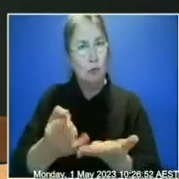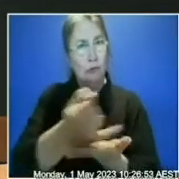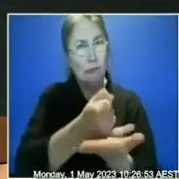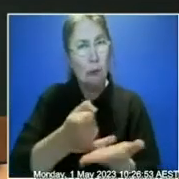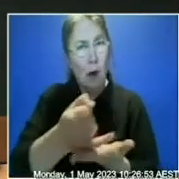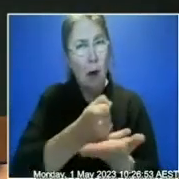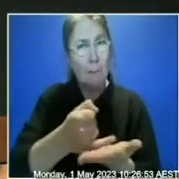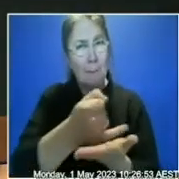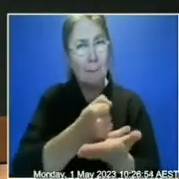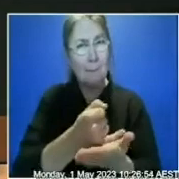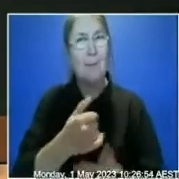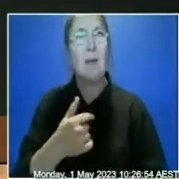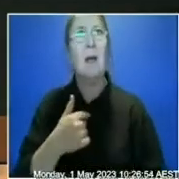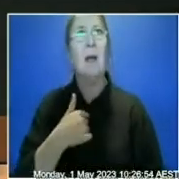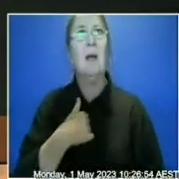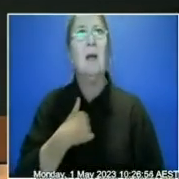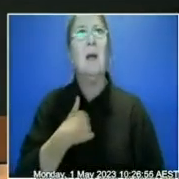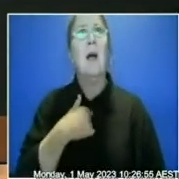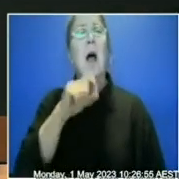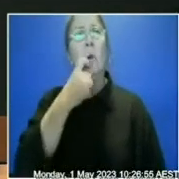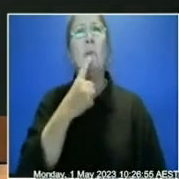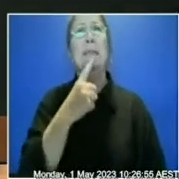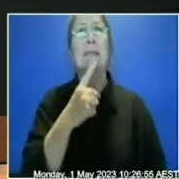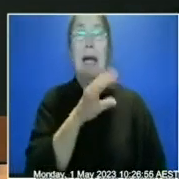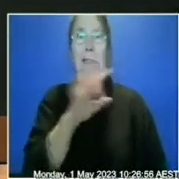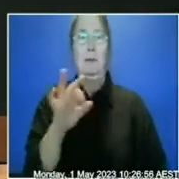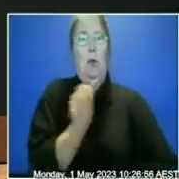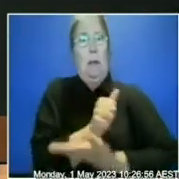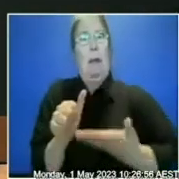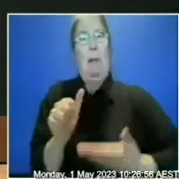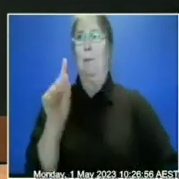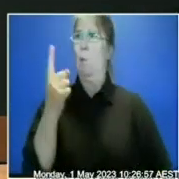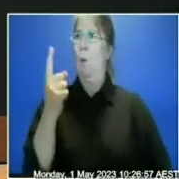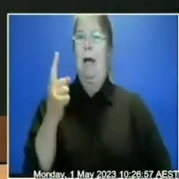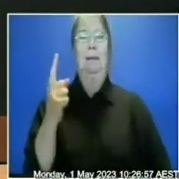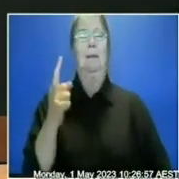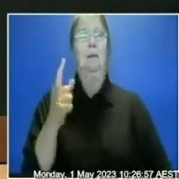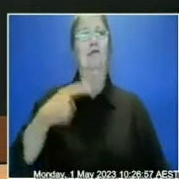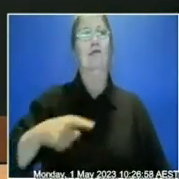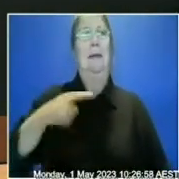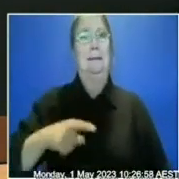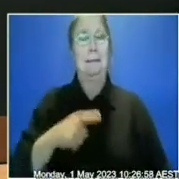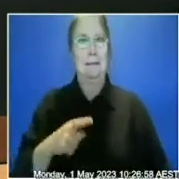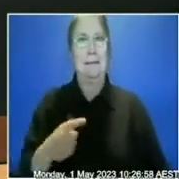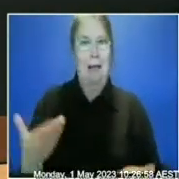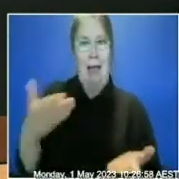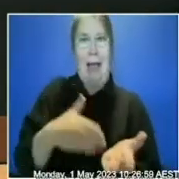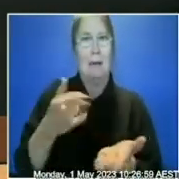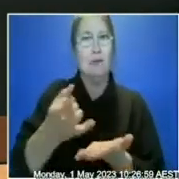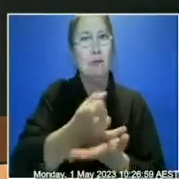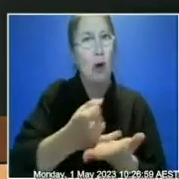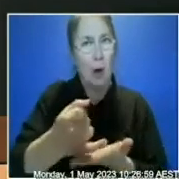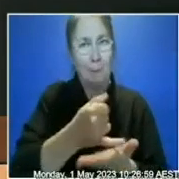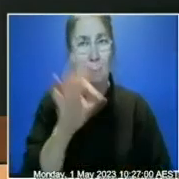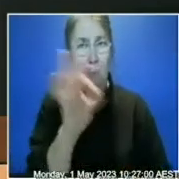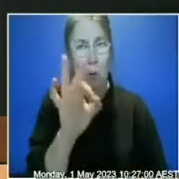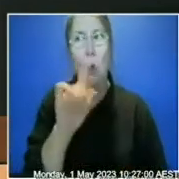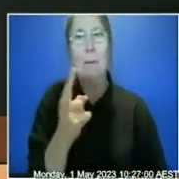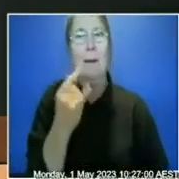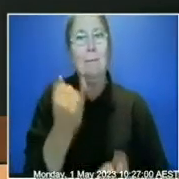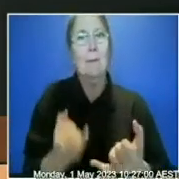and then for their interaction with child protection and criminal justice. So. Would you agree that health should be a core response